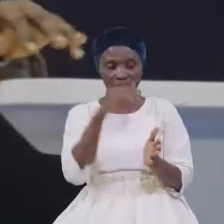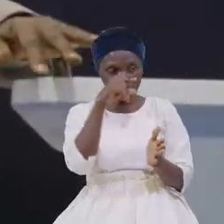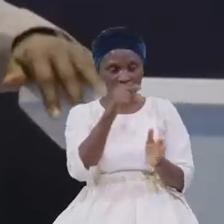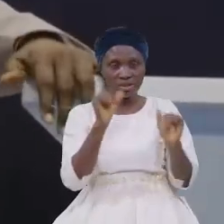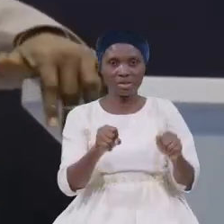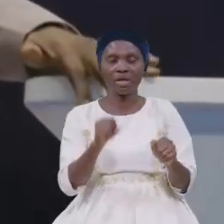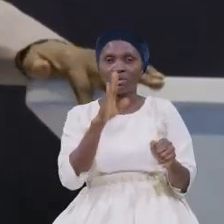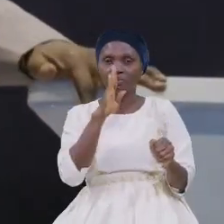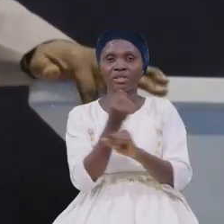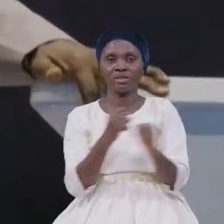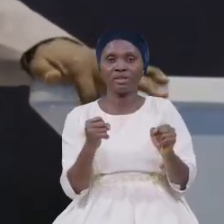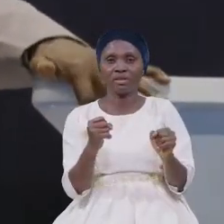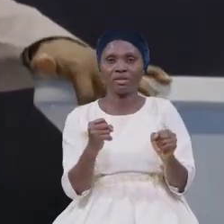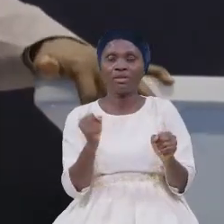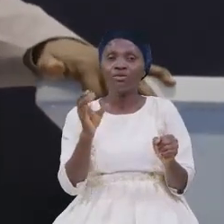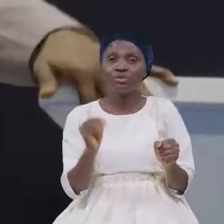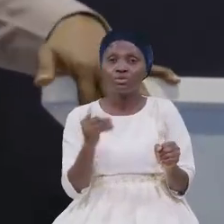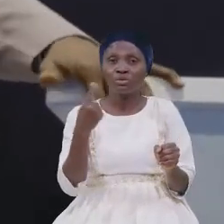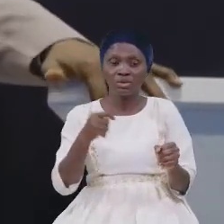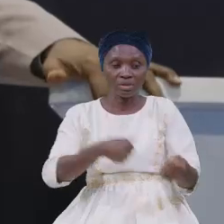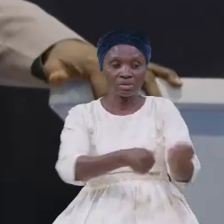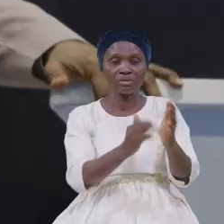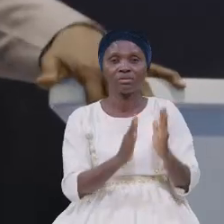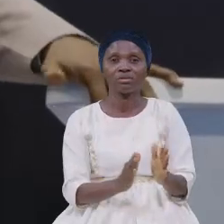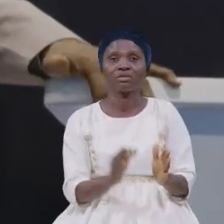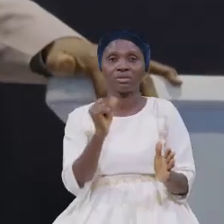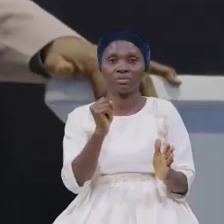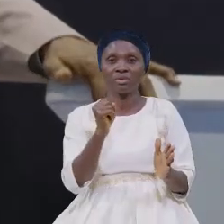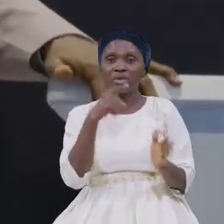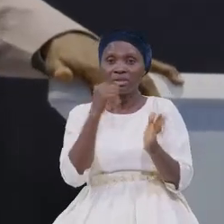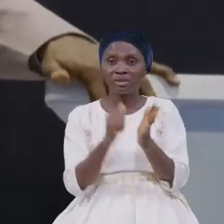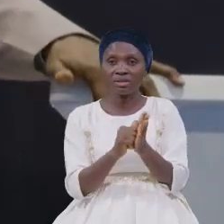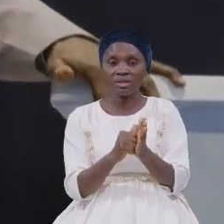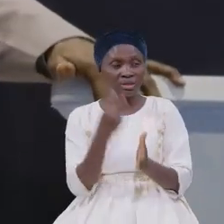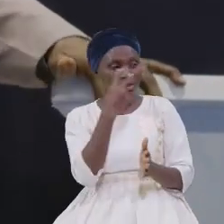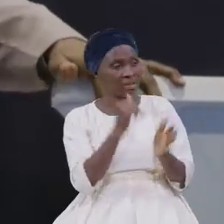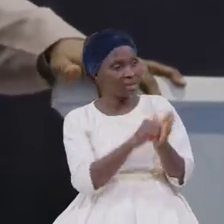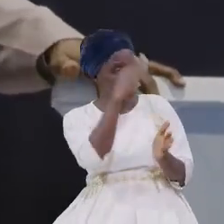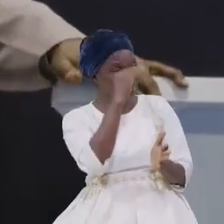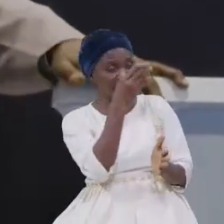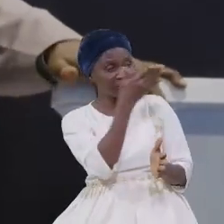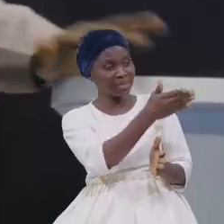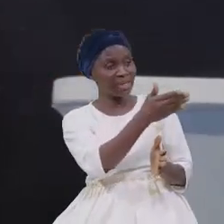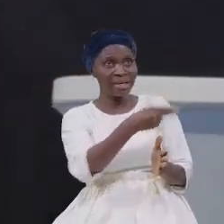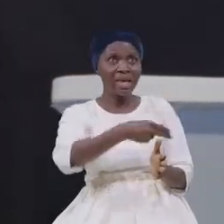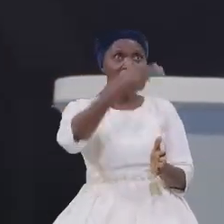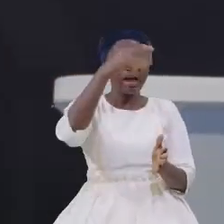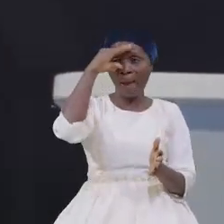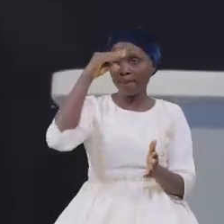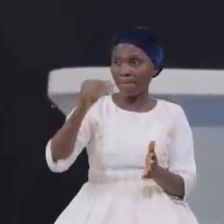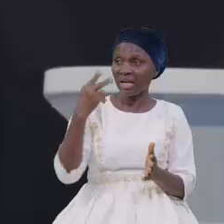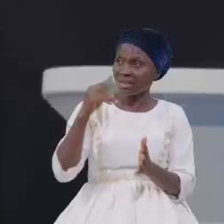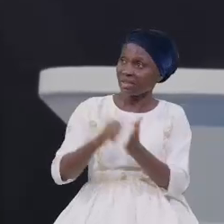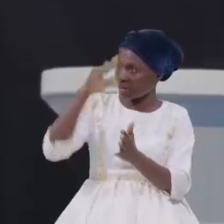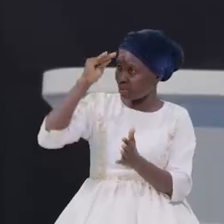the disciples, they said, look at that man high, look at that man great, look at that man rich, and look at that